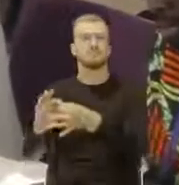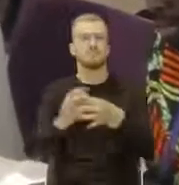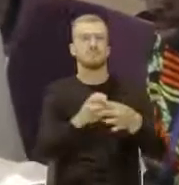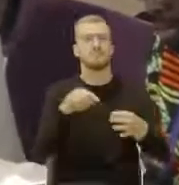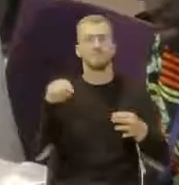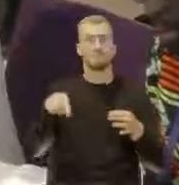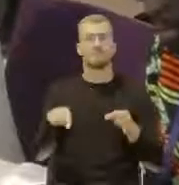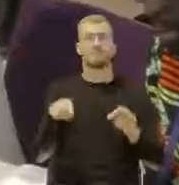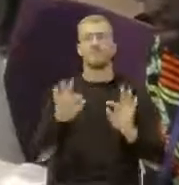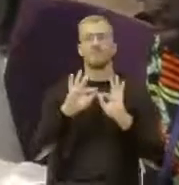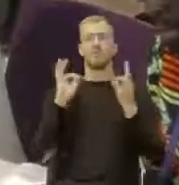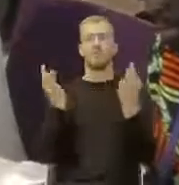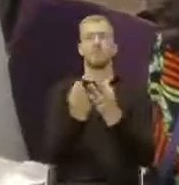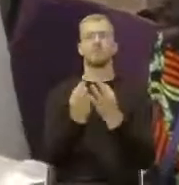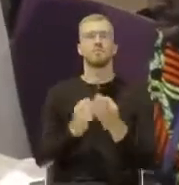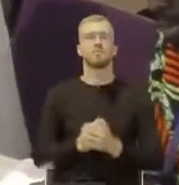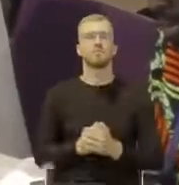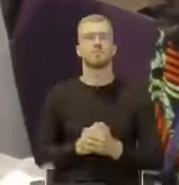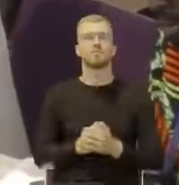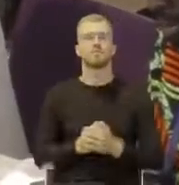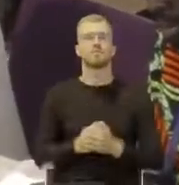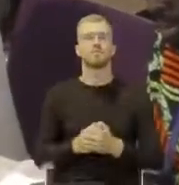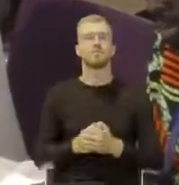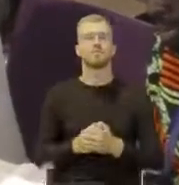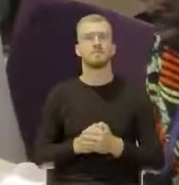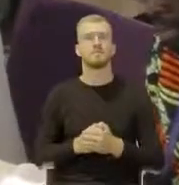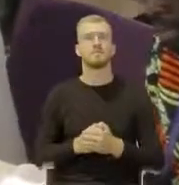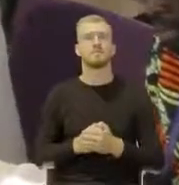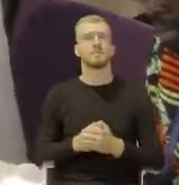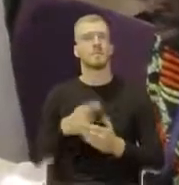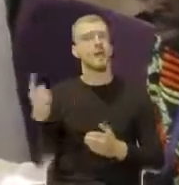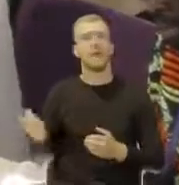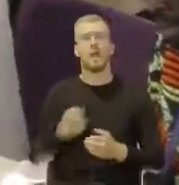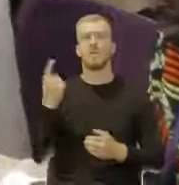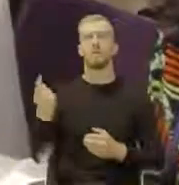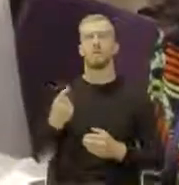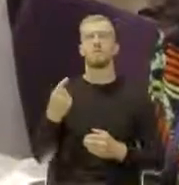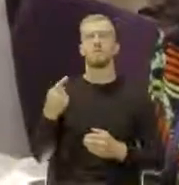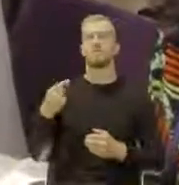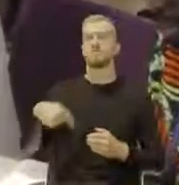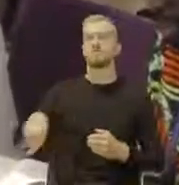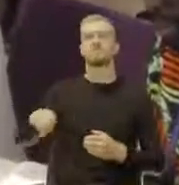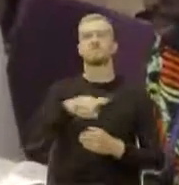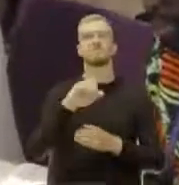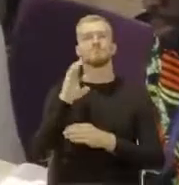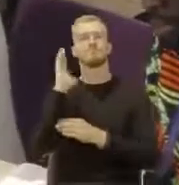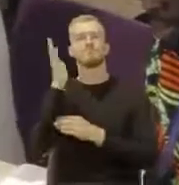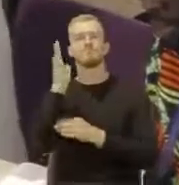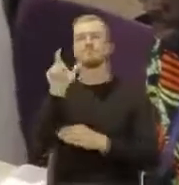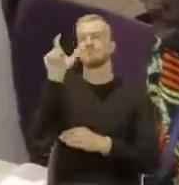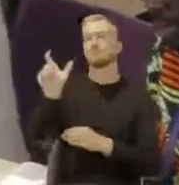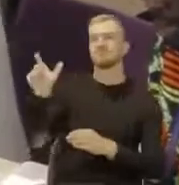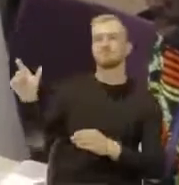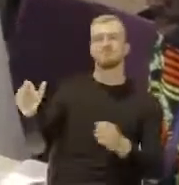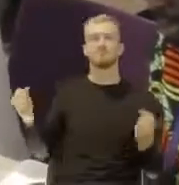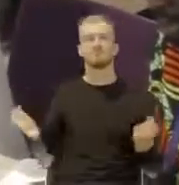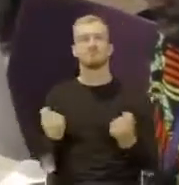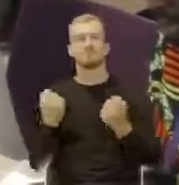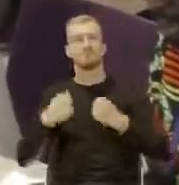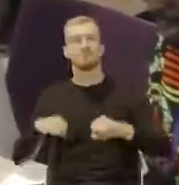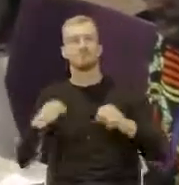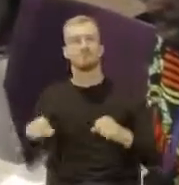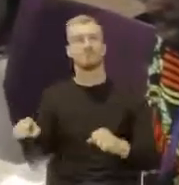other stakeholders represented, but I think it is the first time that we have them in numbers. And I think that evolution